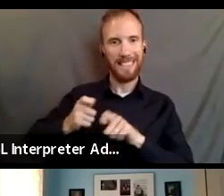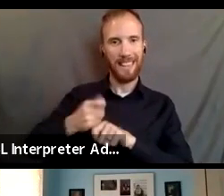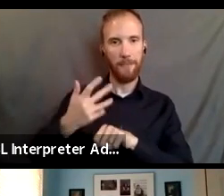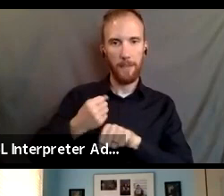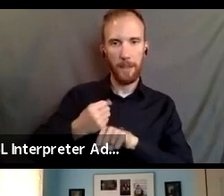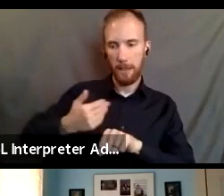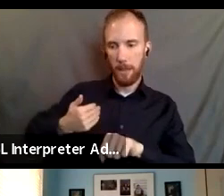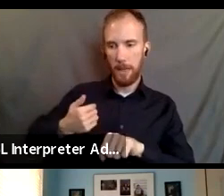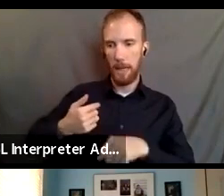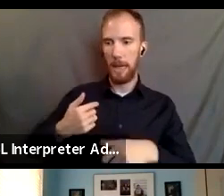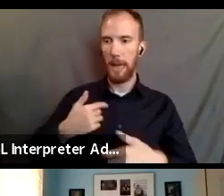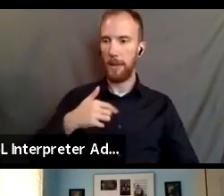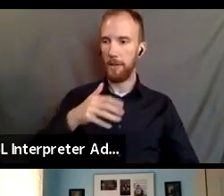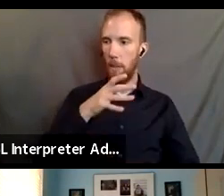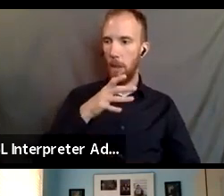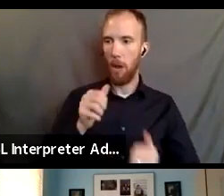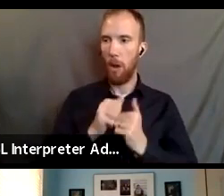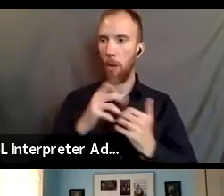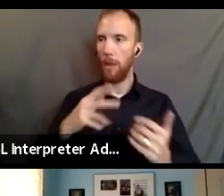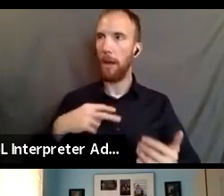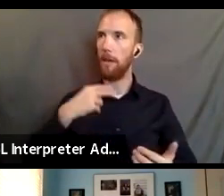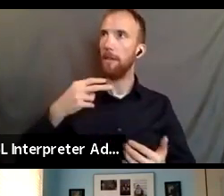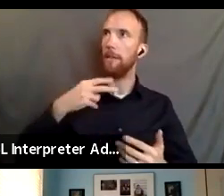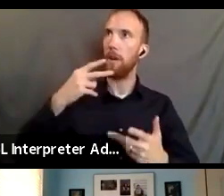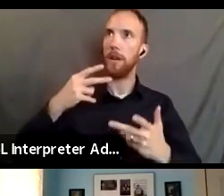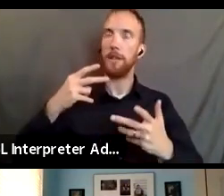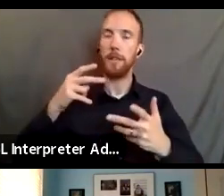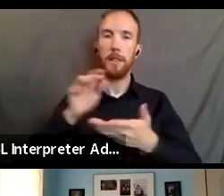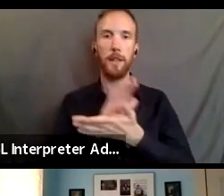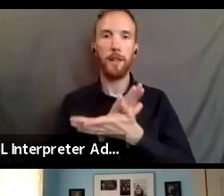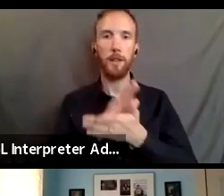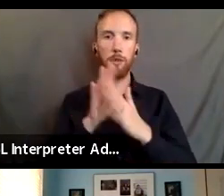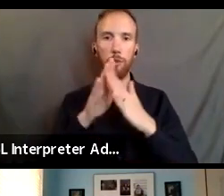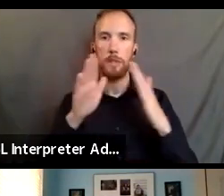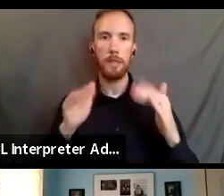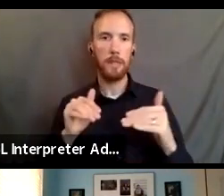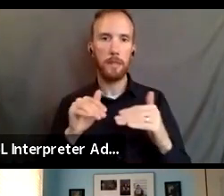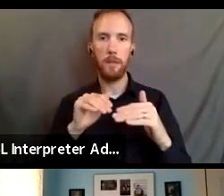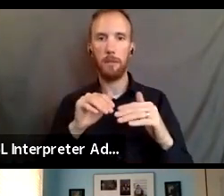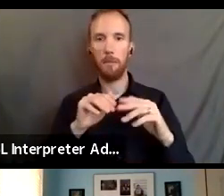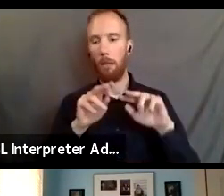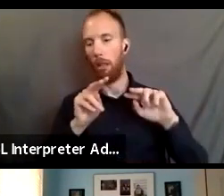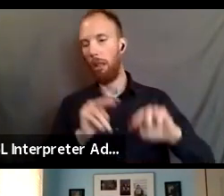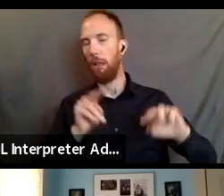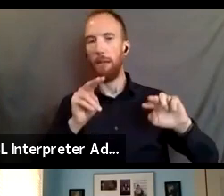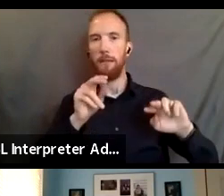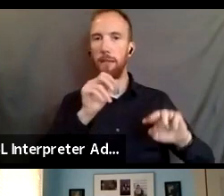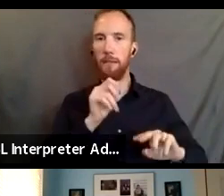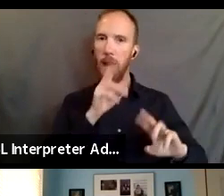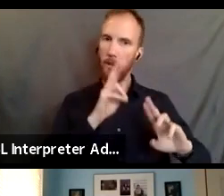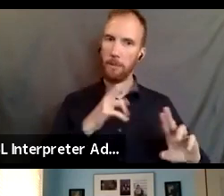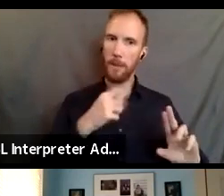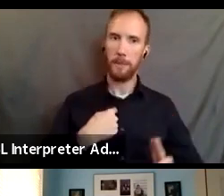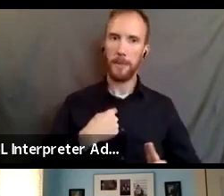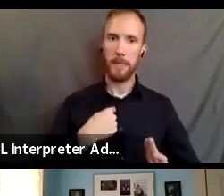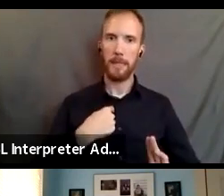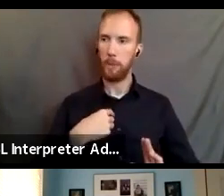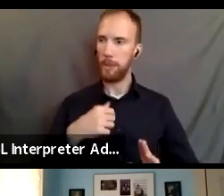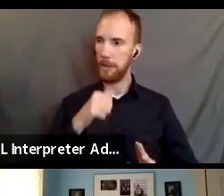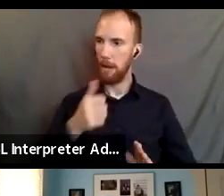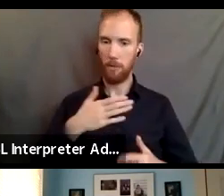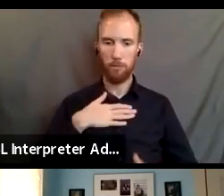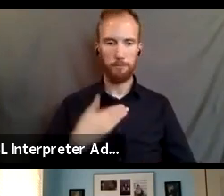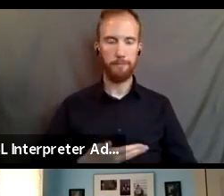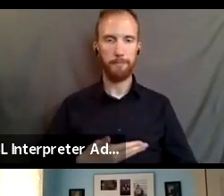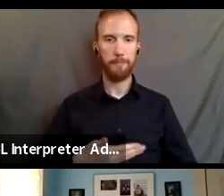mother in a school system that not only didn't respect me but didn't have the willingness to to listen to me